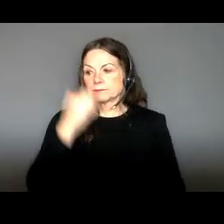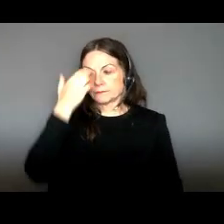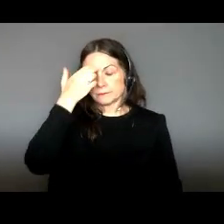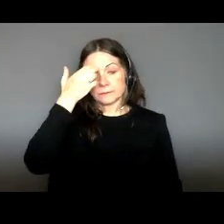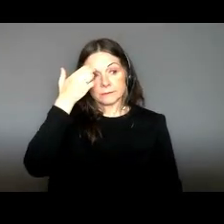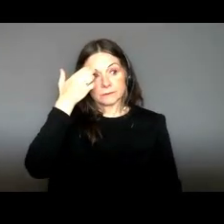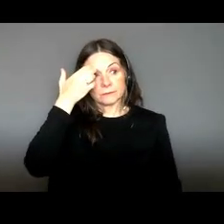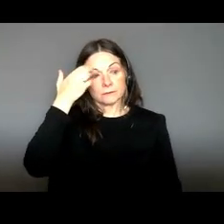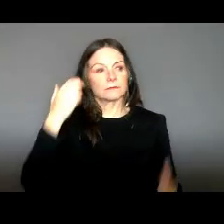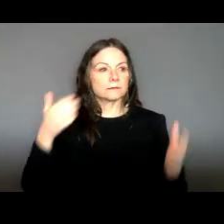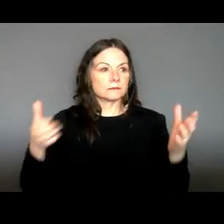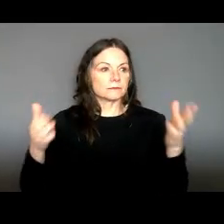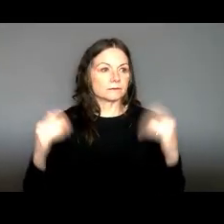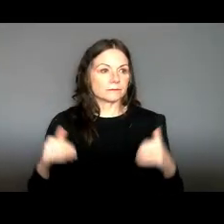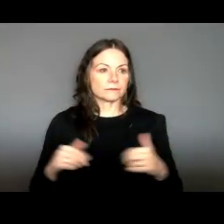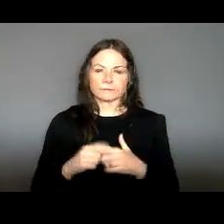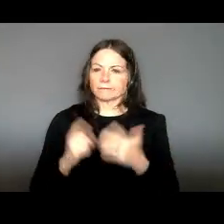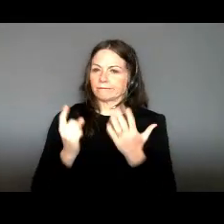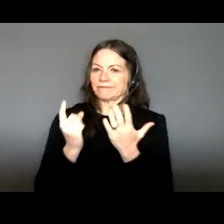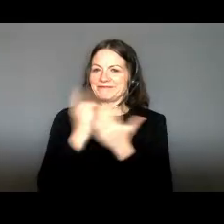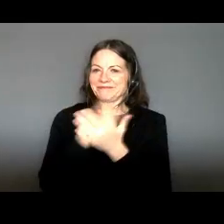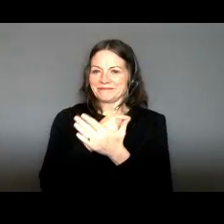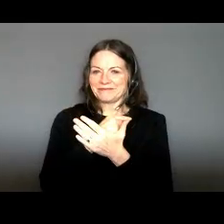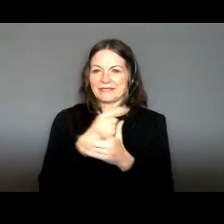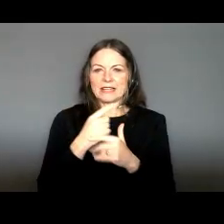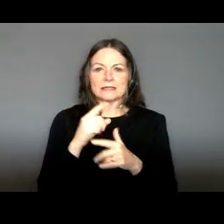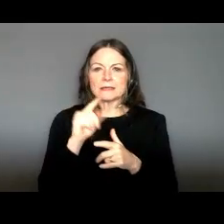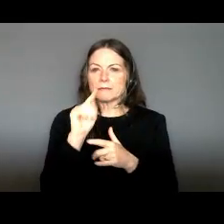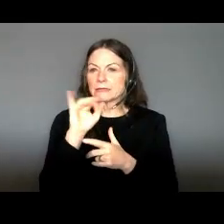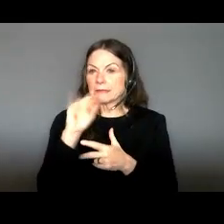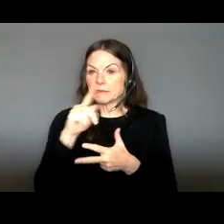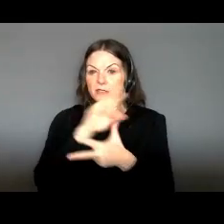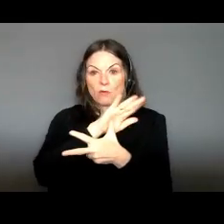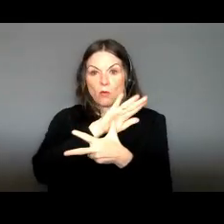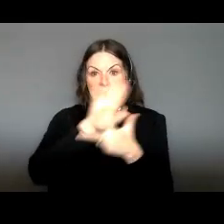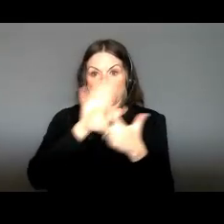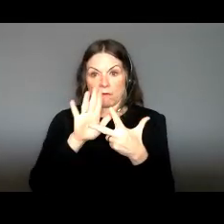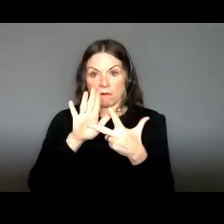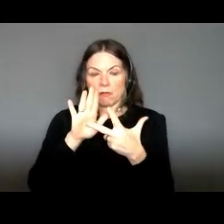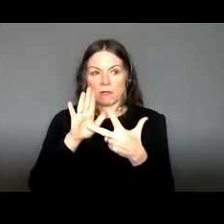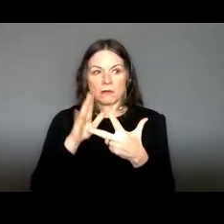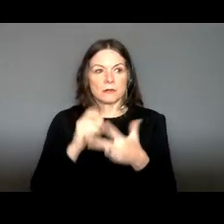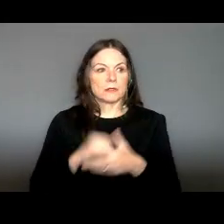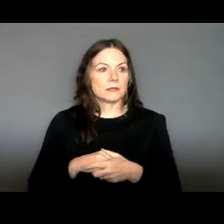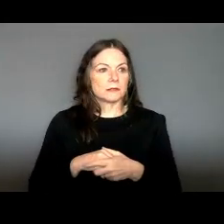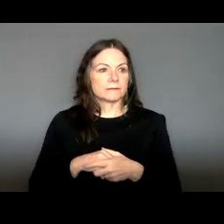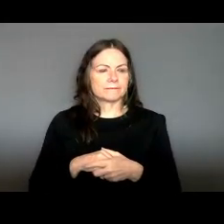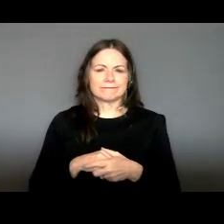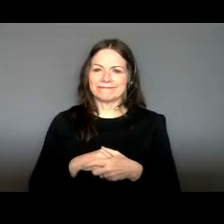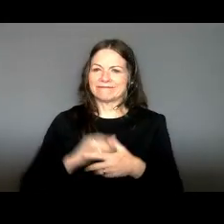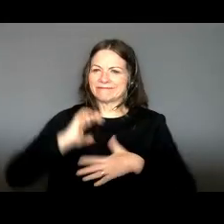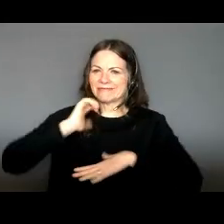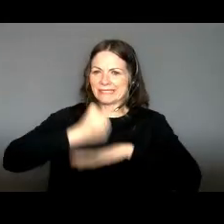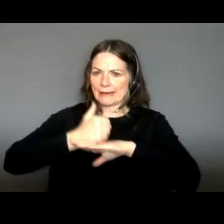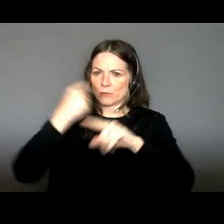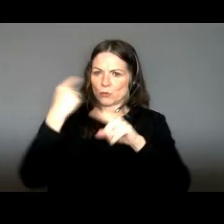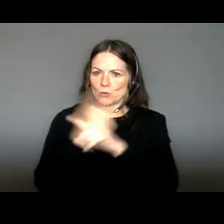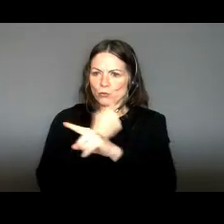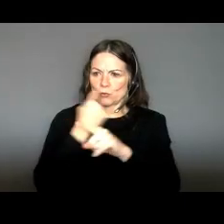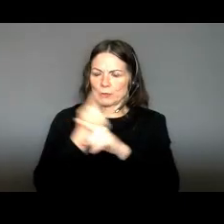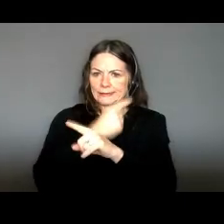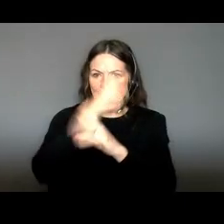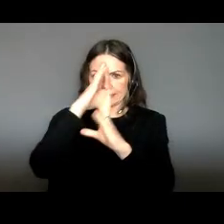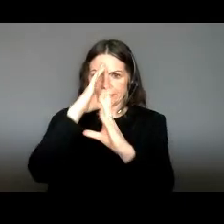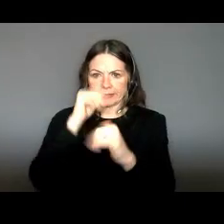So a quick review and some tips for all pathways. Set realistic expectations and avoid saying